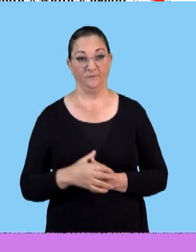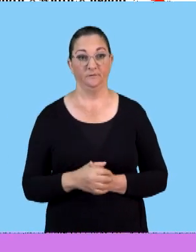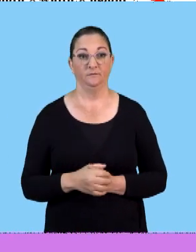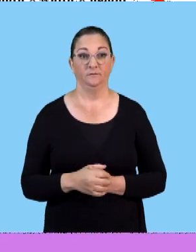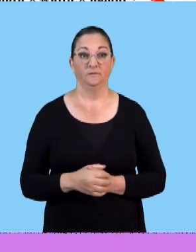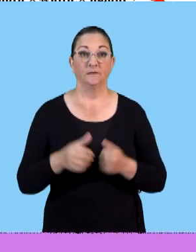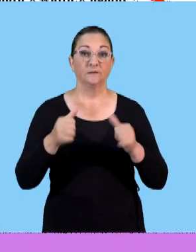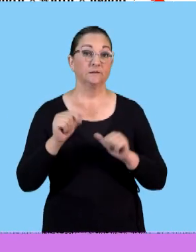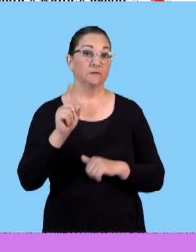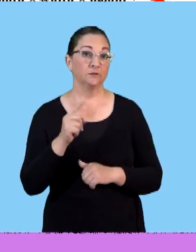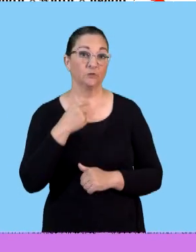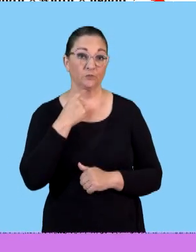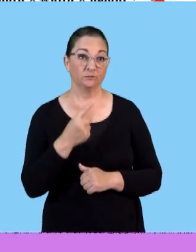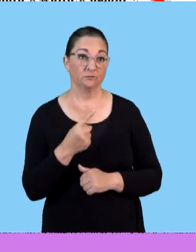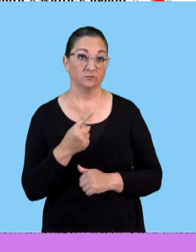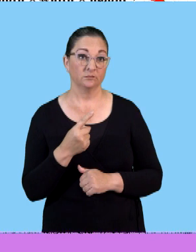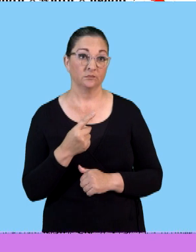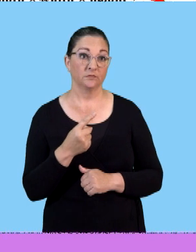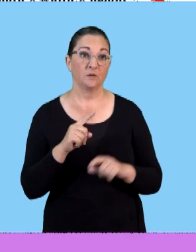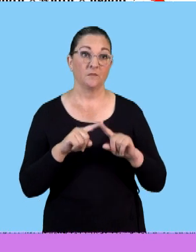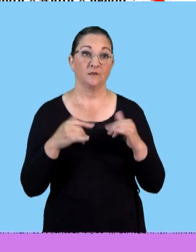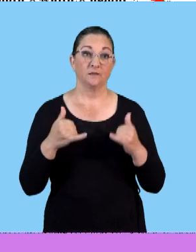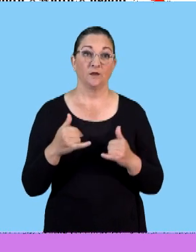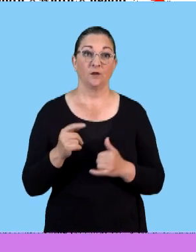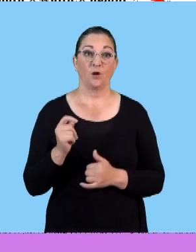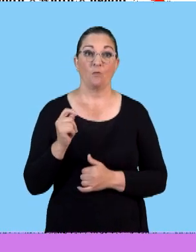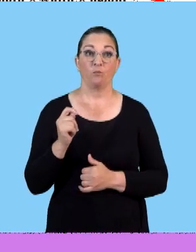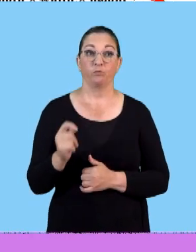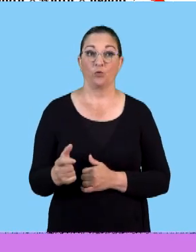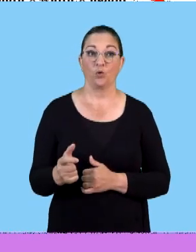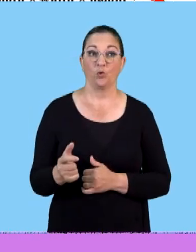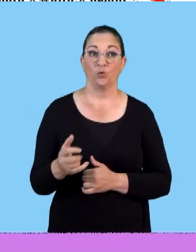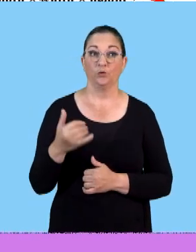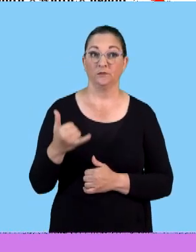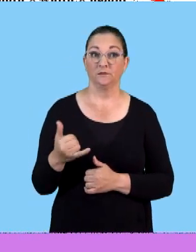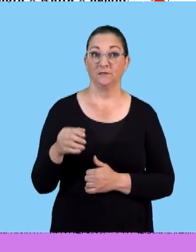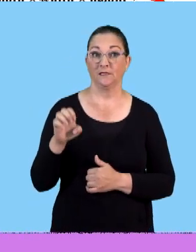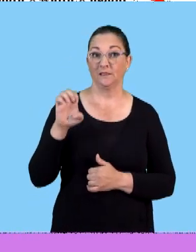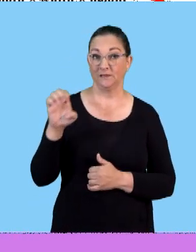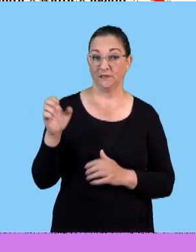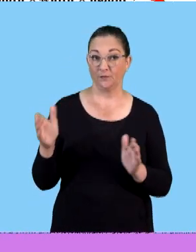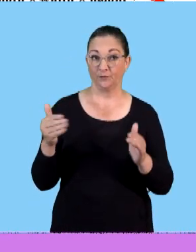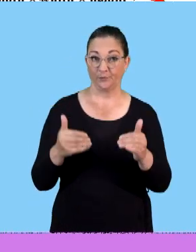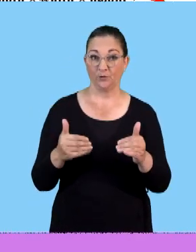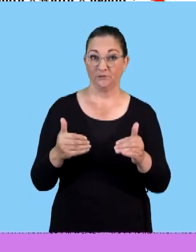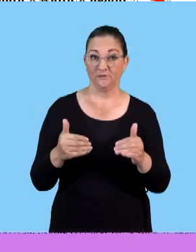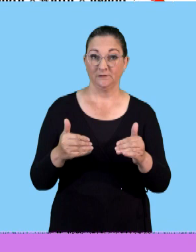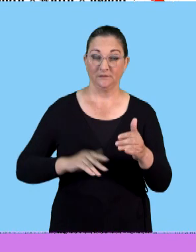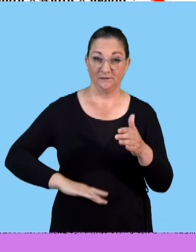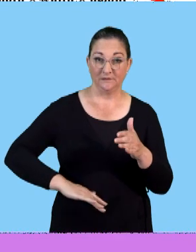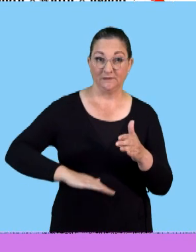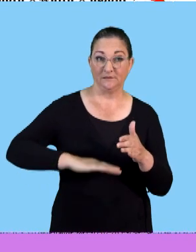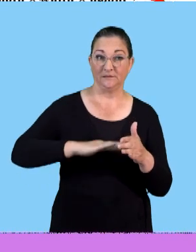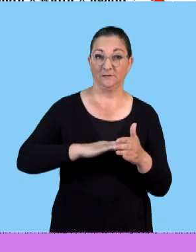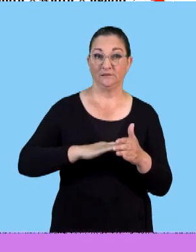0.298687,125 cubic meters. Now it says a client bought 148 type of